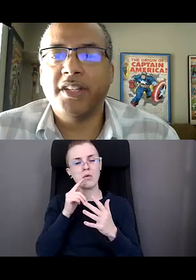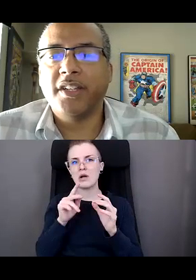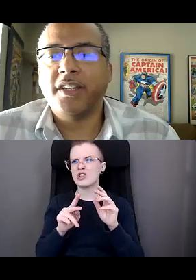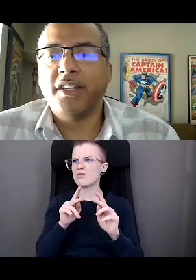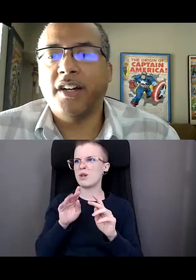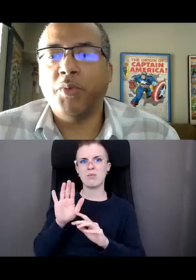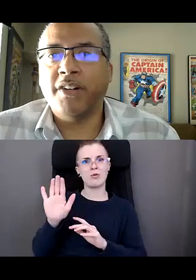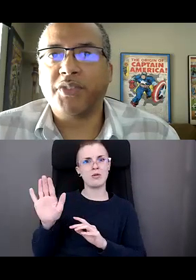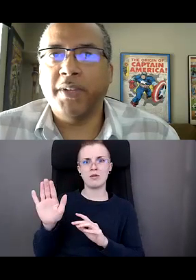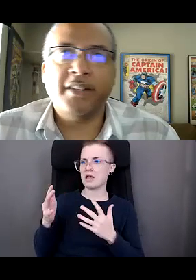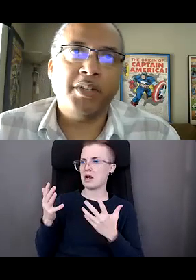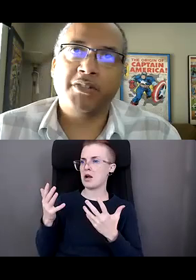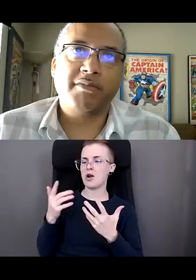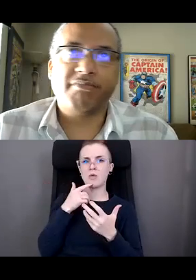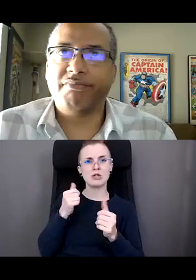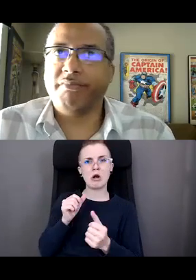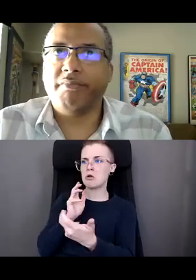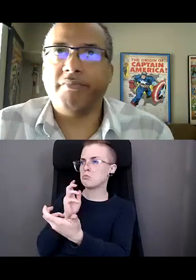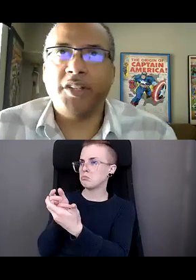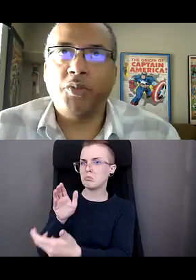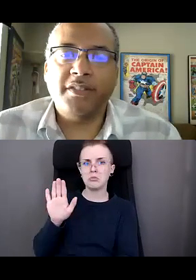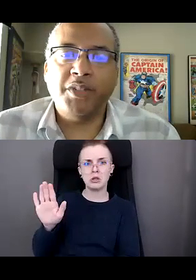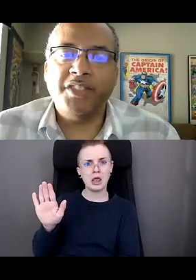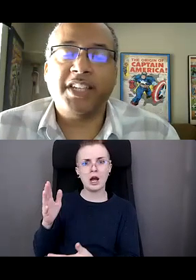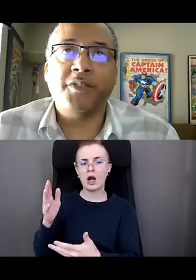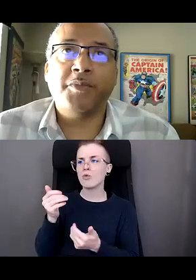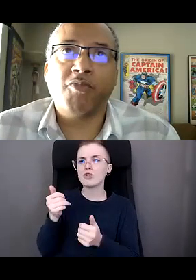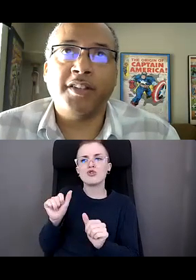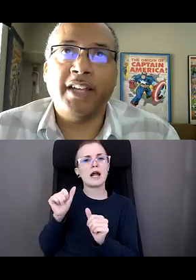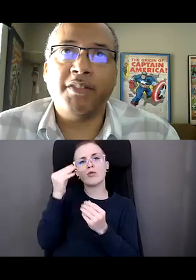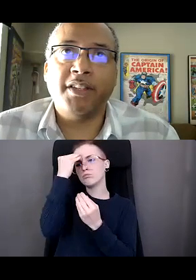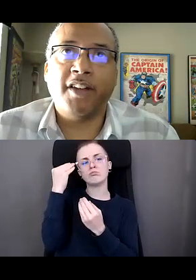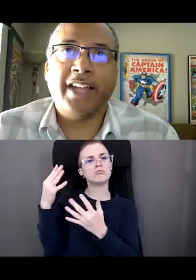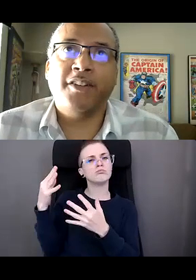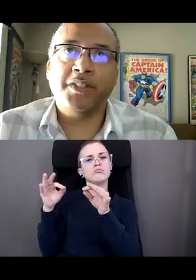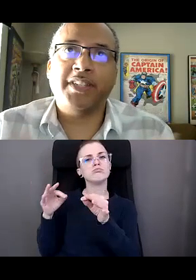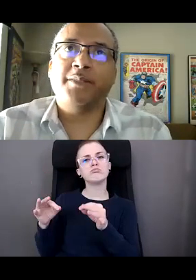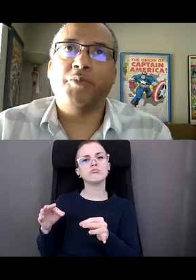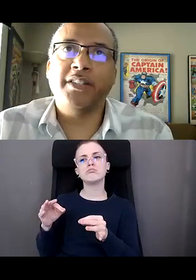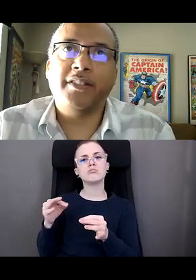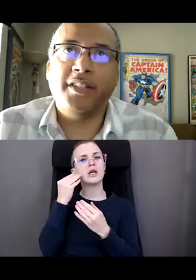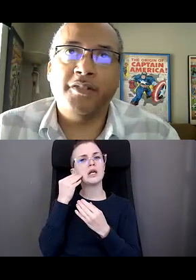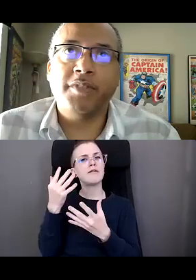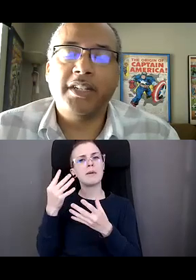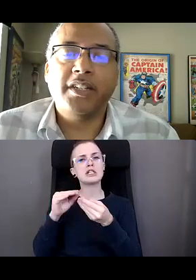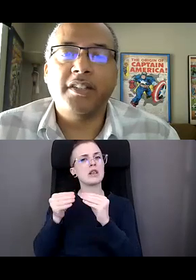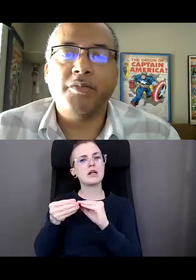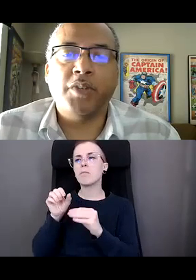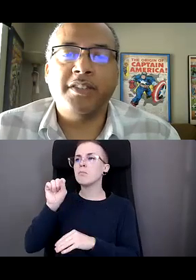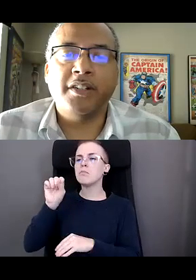information. We don't spin it. We don't, we just give them the raw data, and we'll tell them what